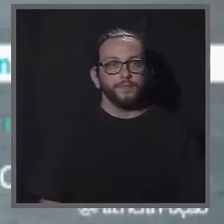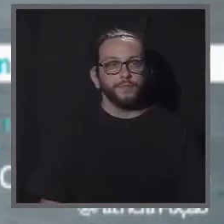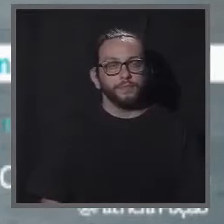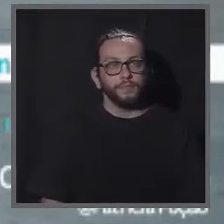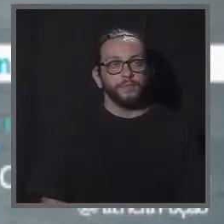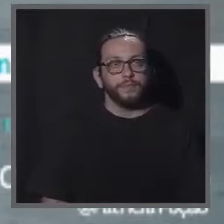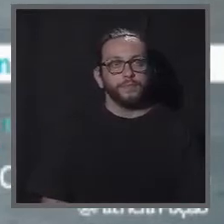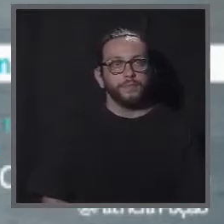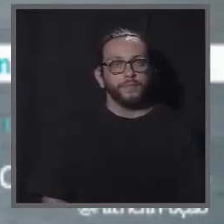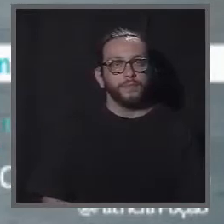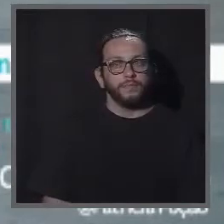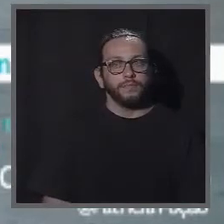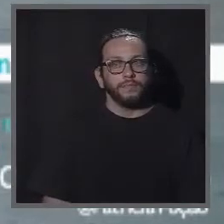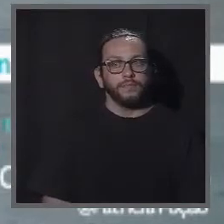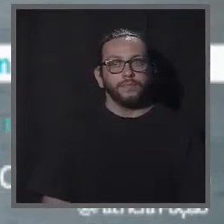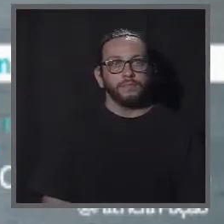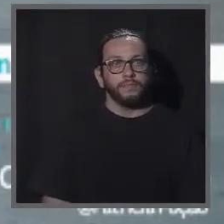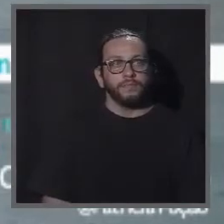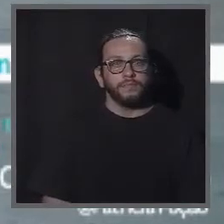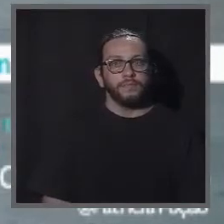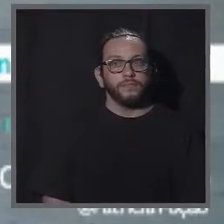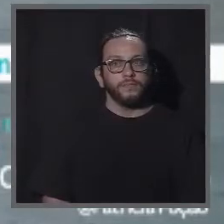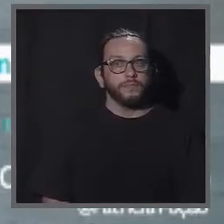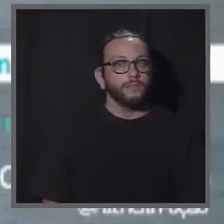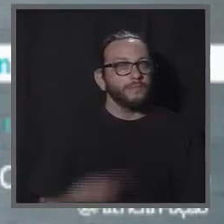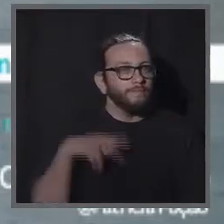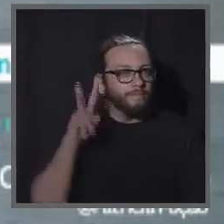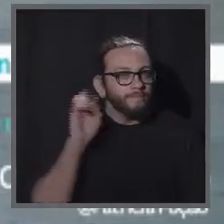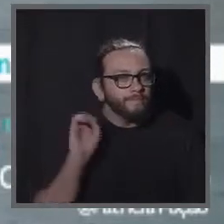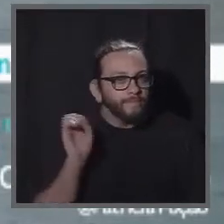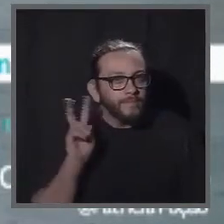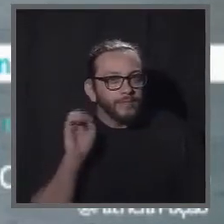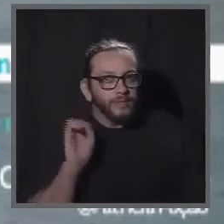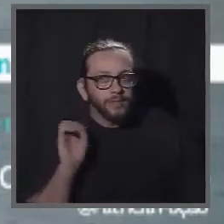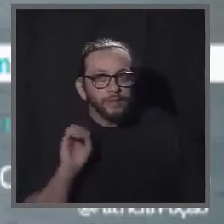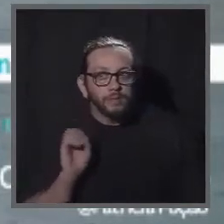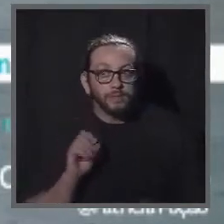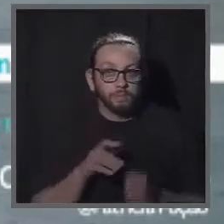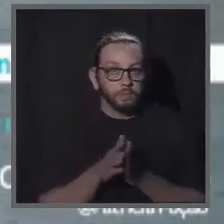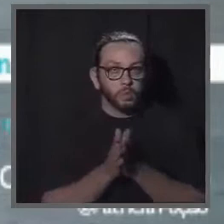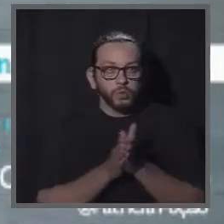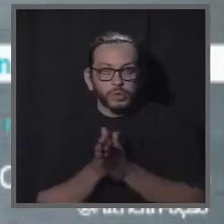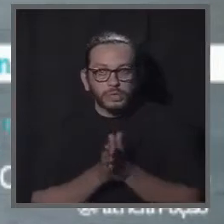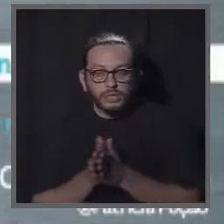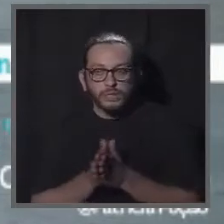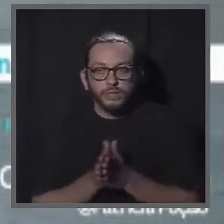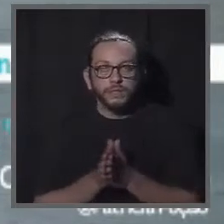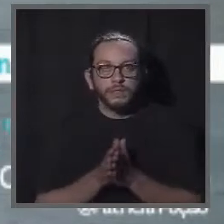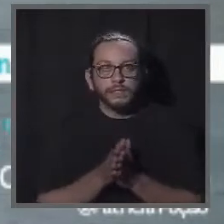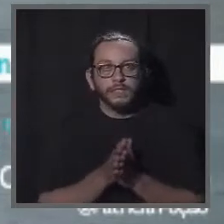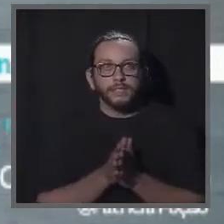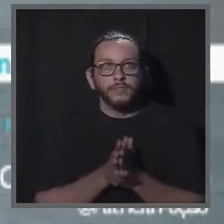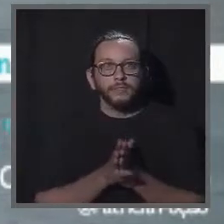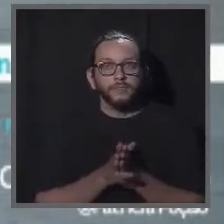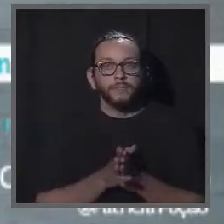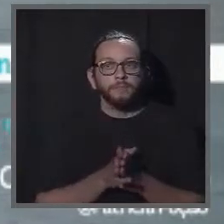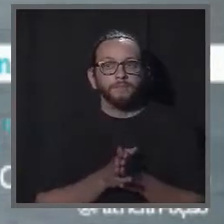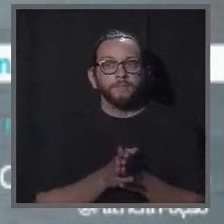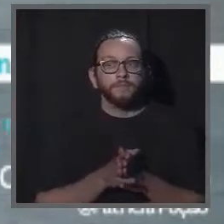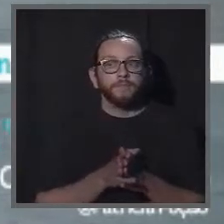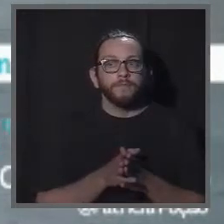acho que agora podemos voltar à apresentação do Jonathan, e por isso então vou dar a oportunidade de voltarmos